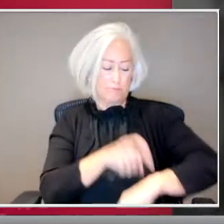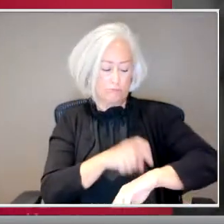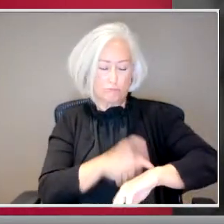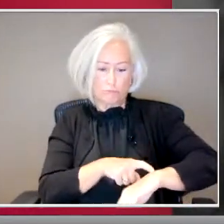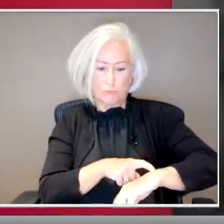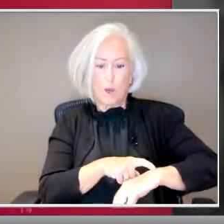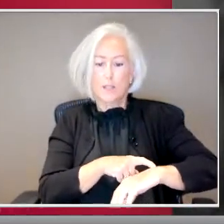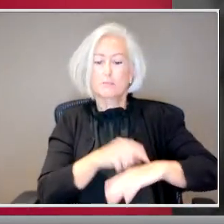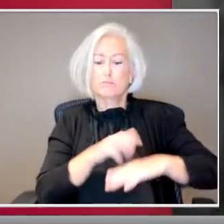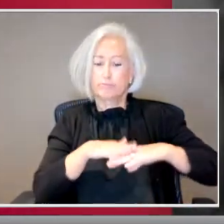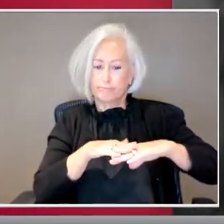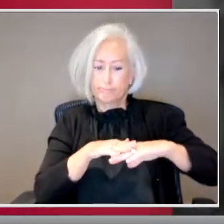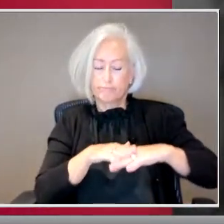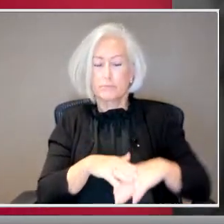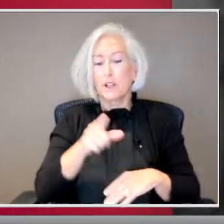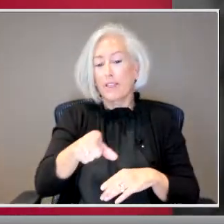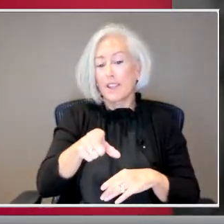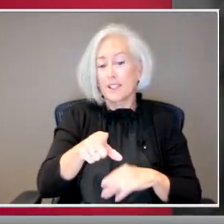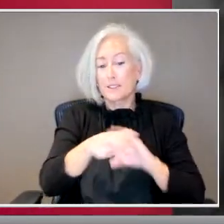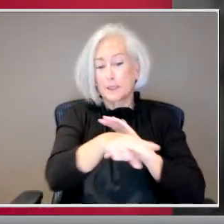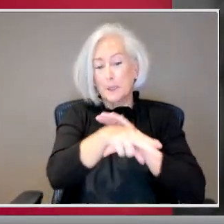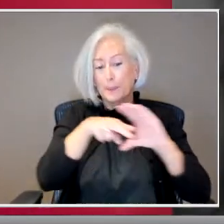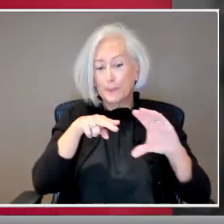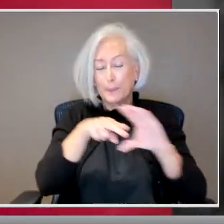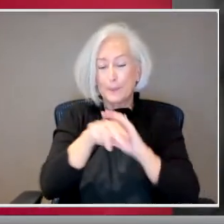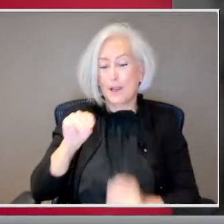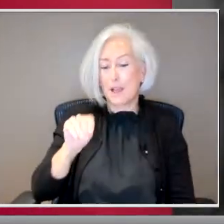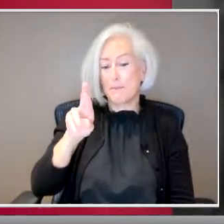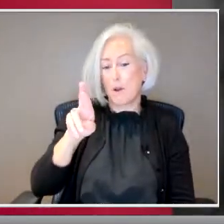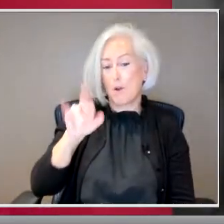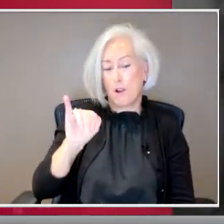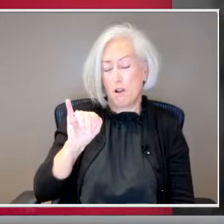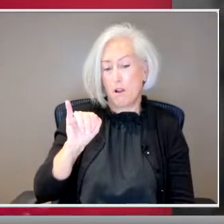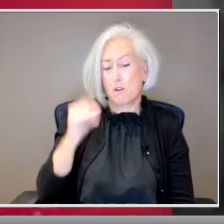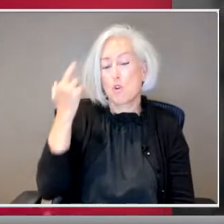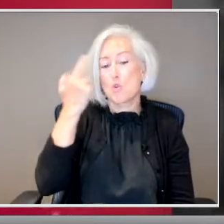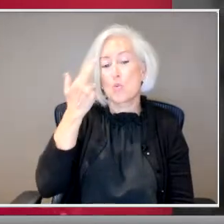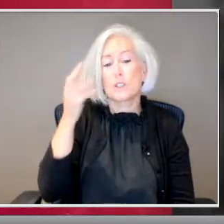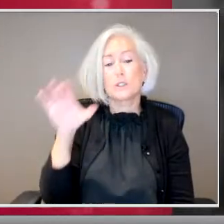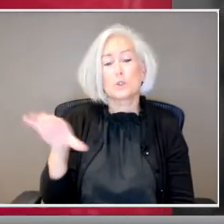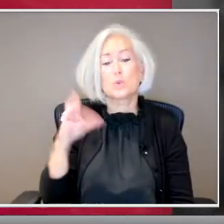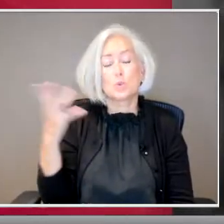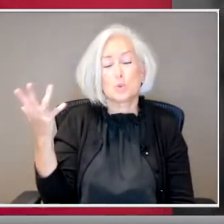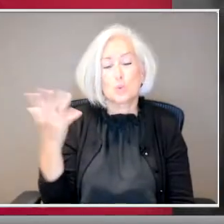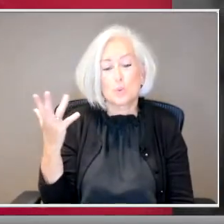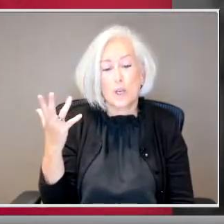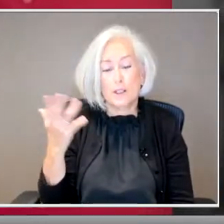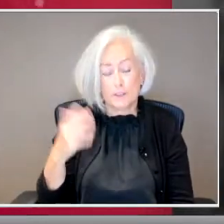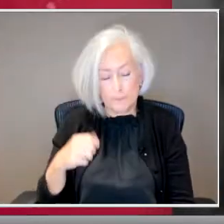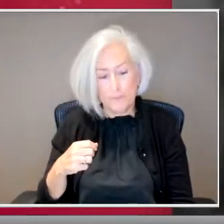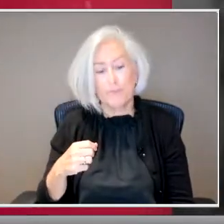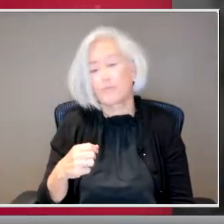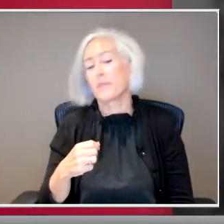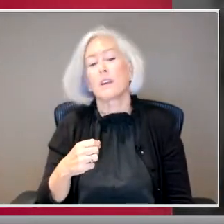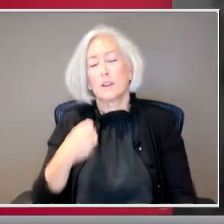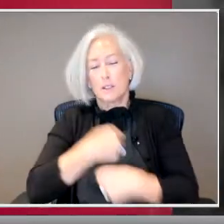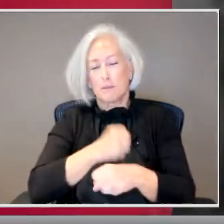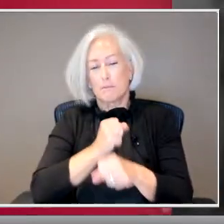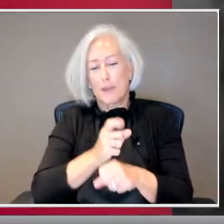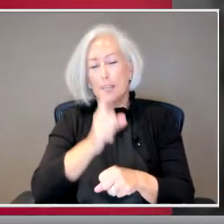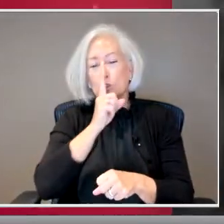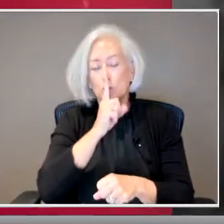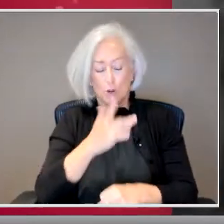at here? So in an MRI, one of the main reasons we do this for PVCs is to make sure that there's not underlying structural heart disease.